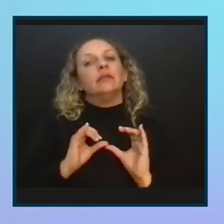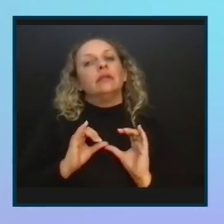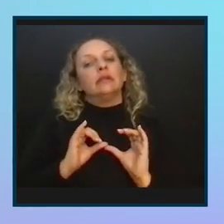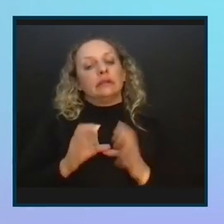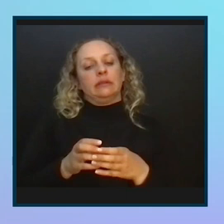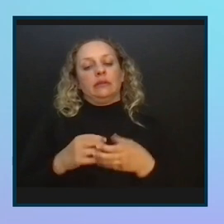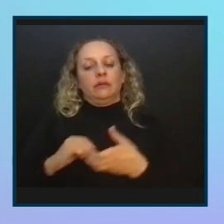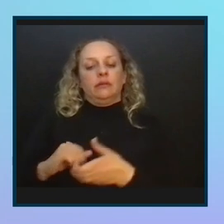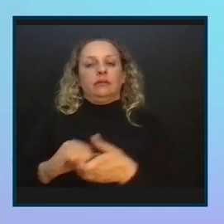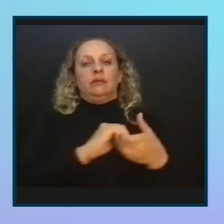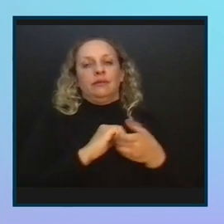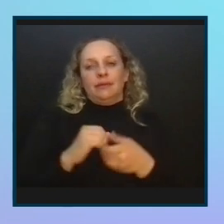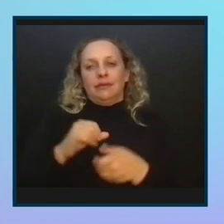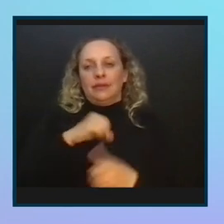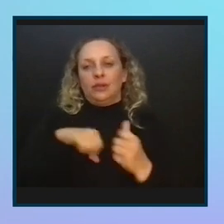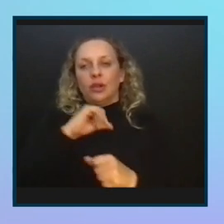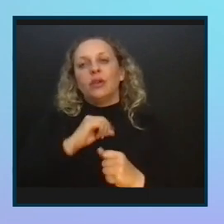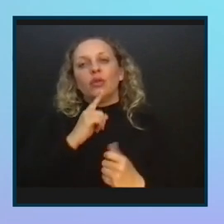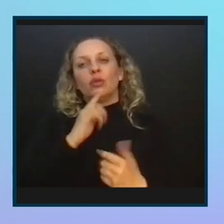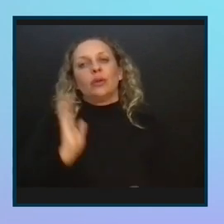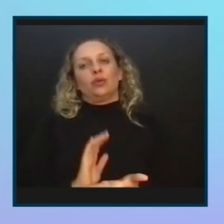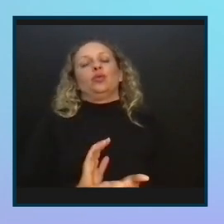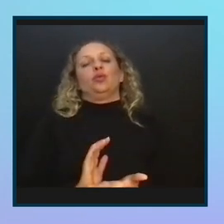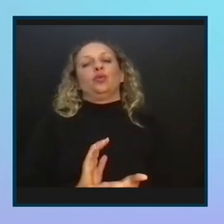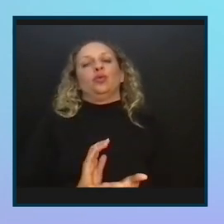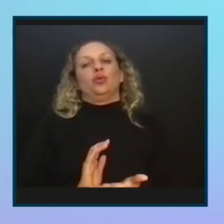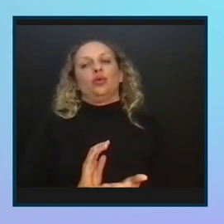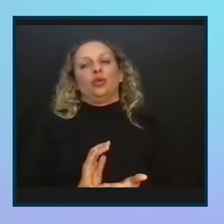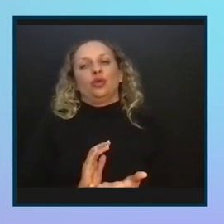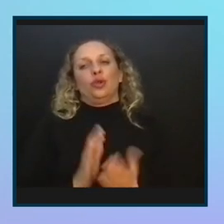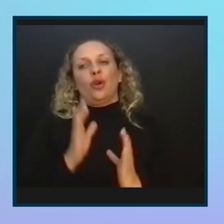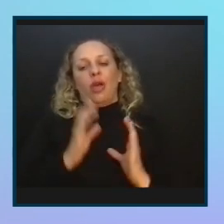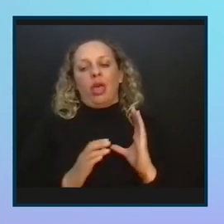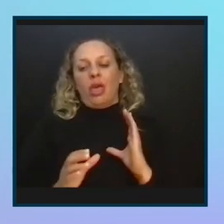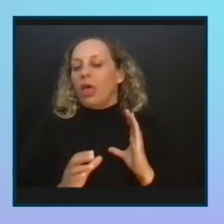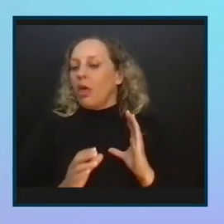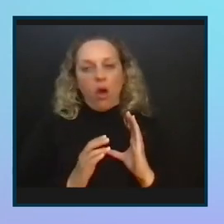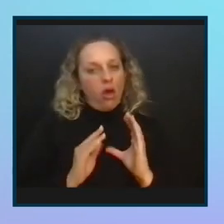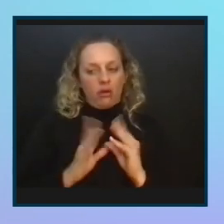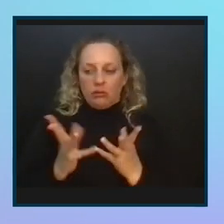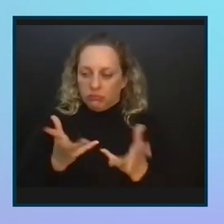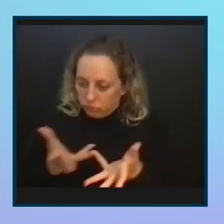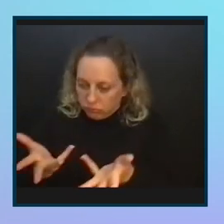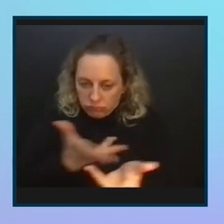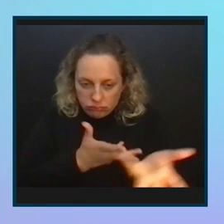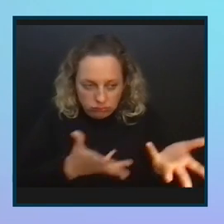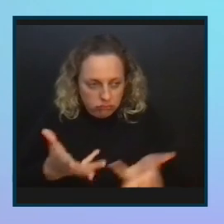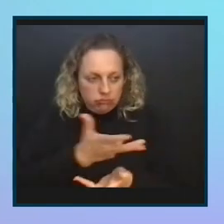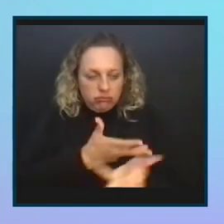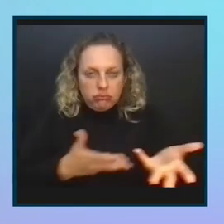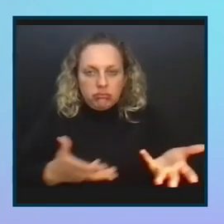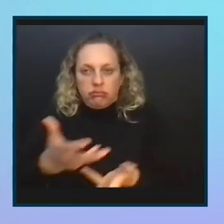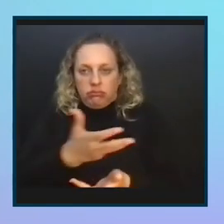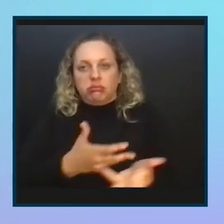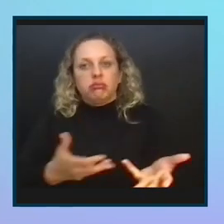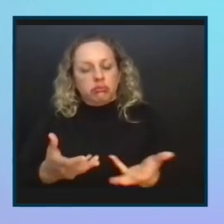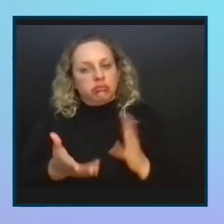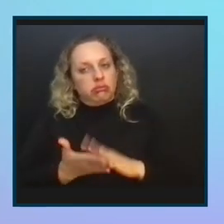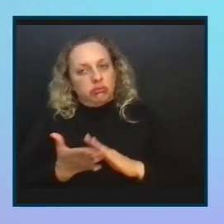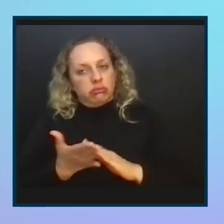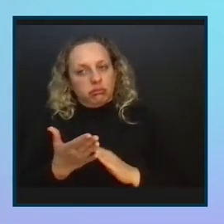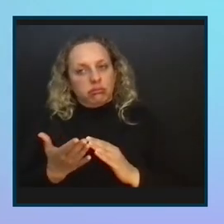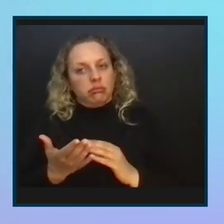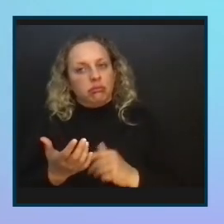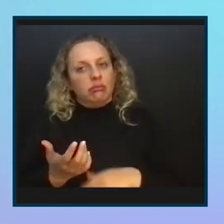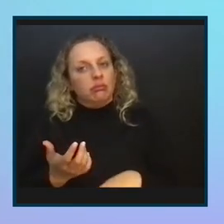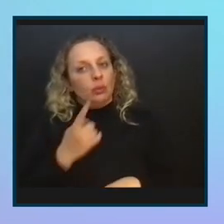other. We want to reduce the amount of miscommunication. So having a closely high working team has been working well for